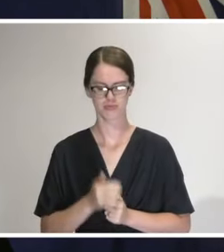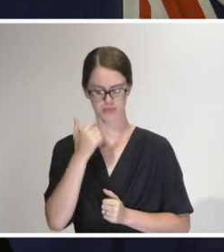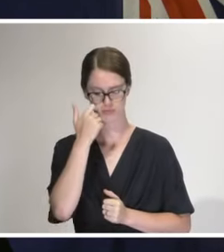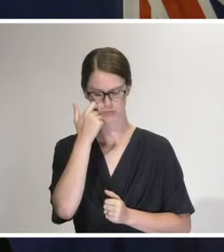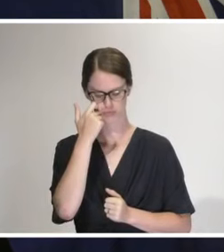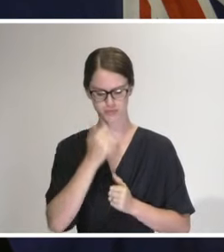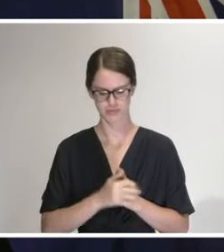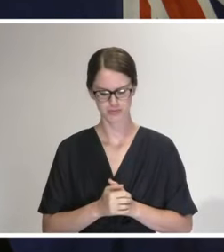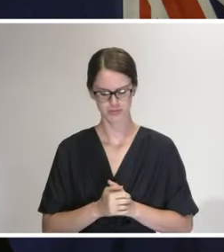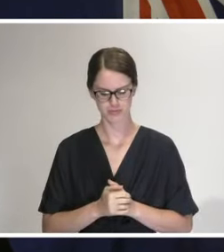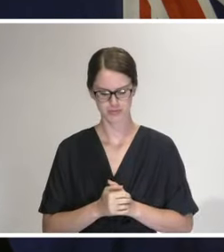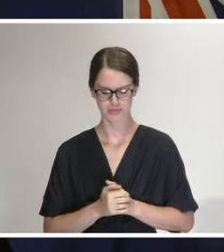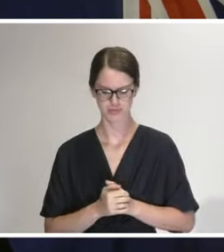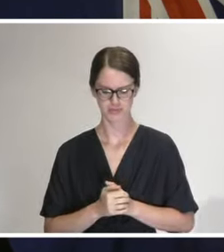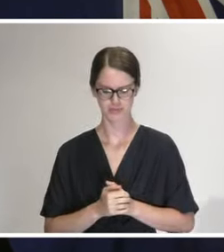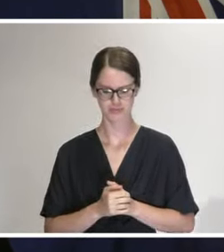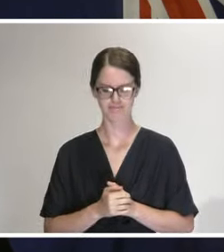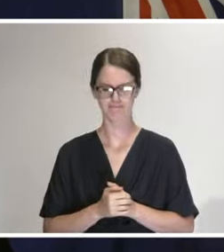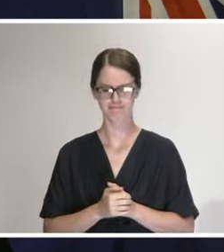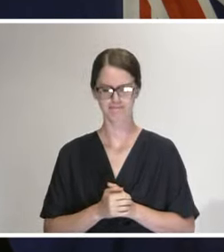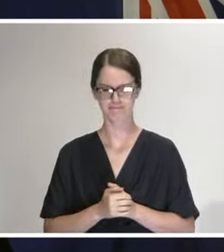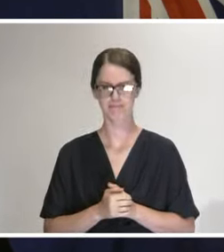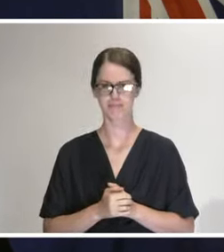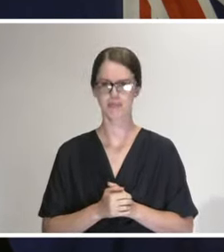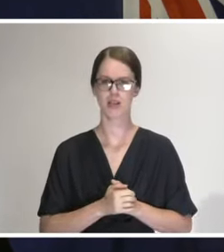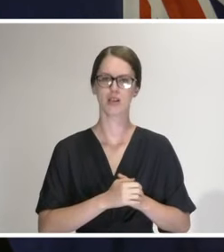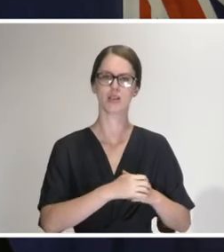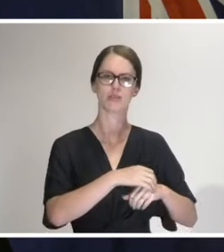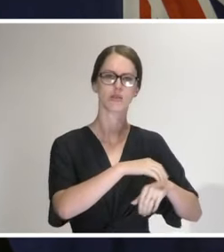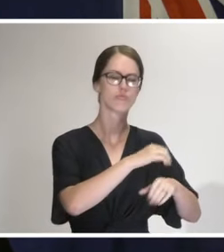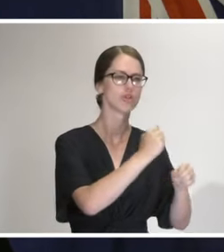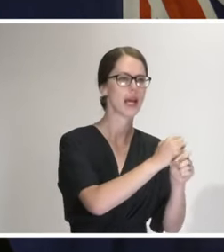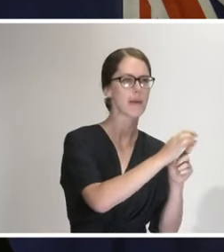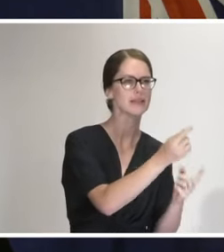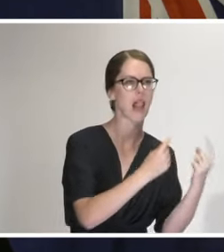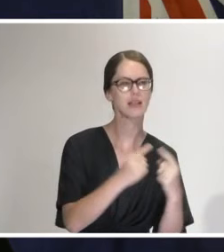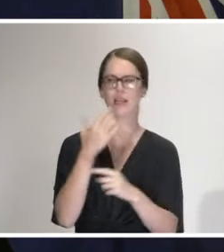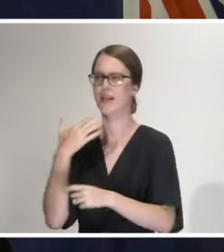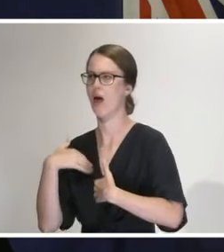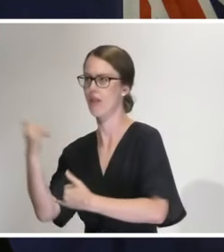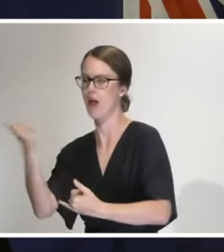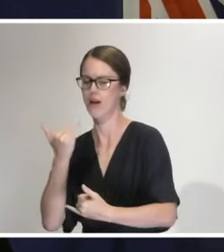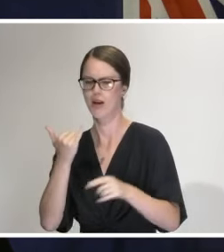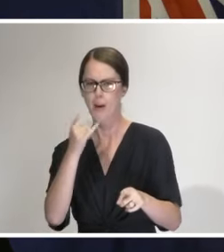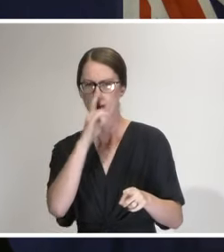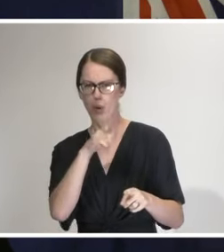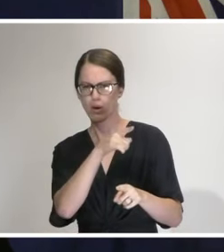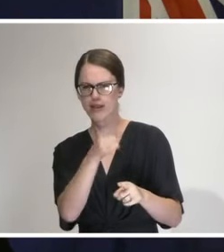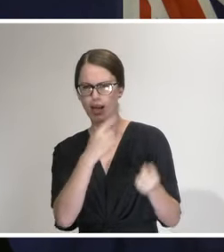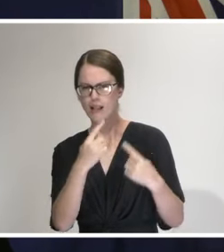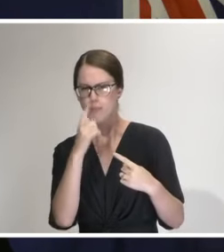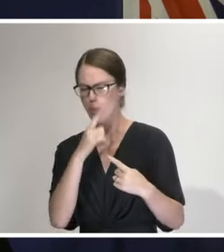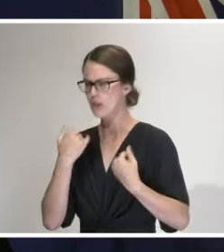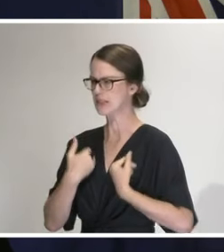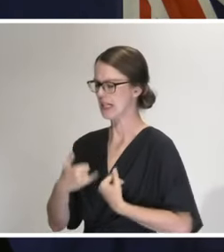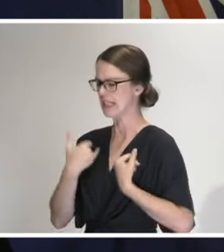to this, we are, however, also seeing a trend in both primary care and Healthline of people with other health issues leaving